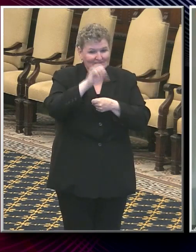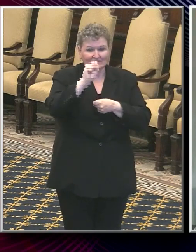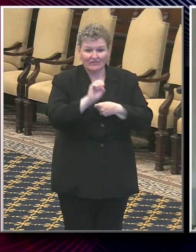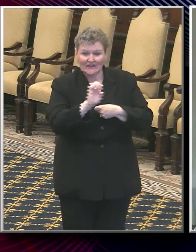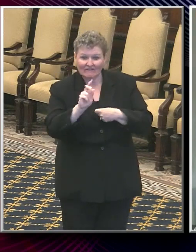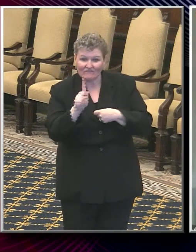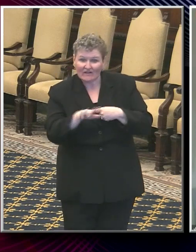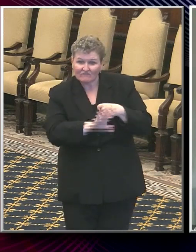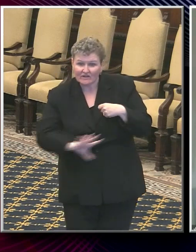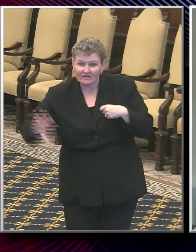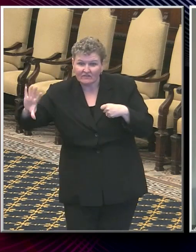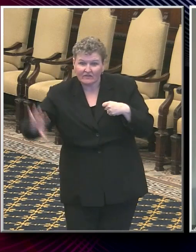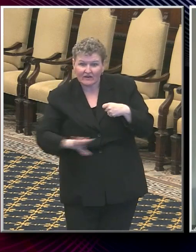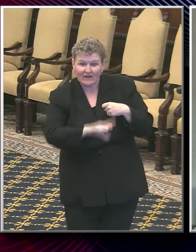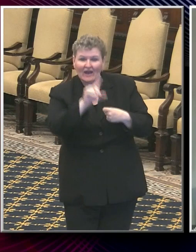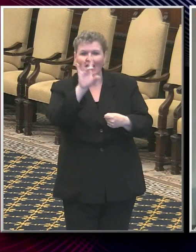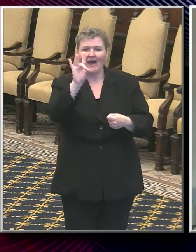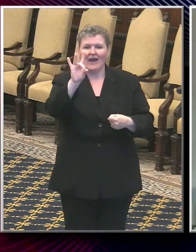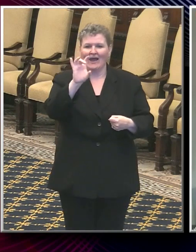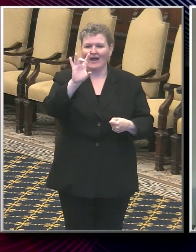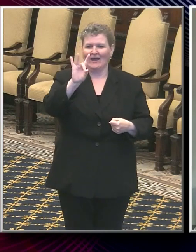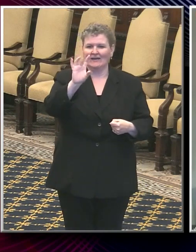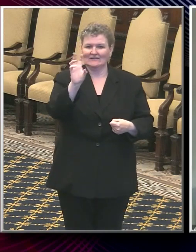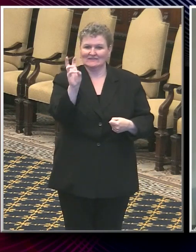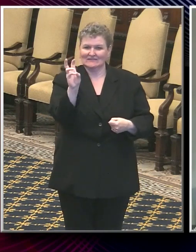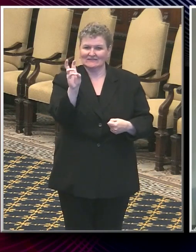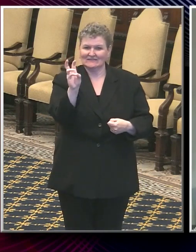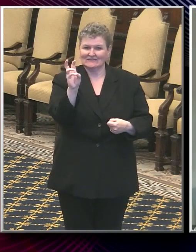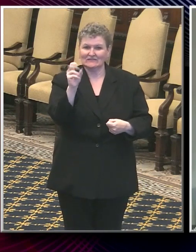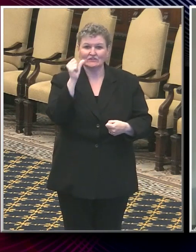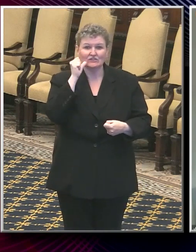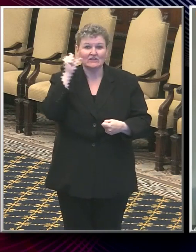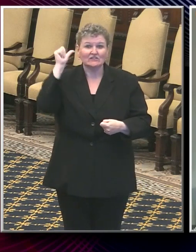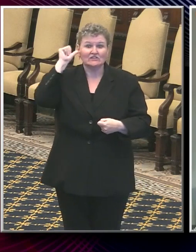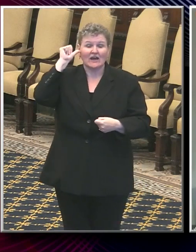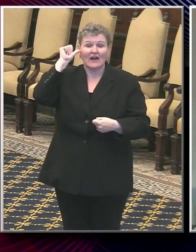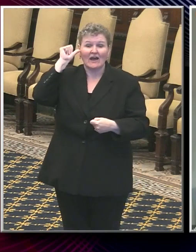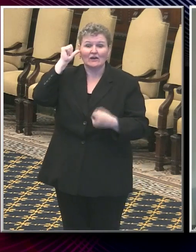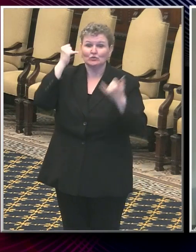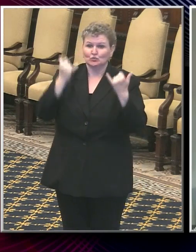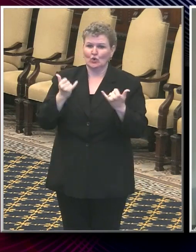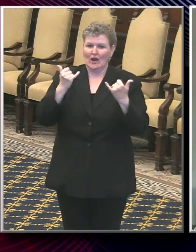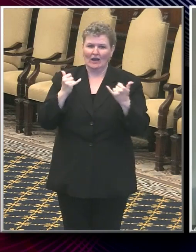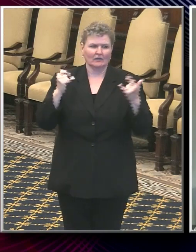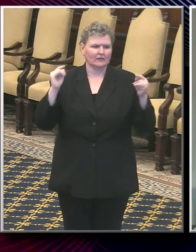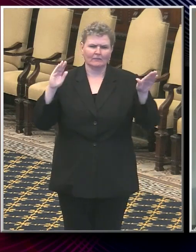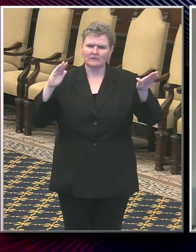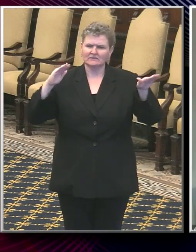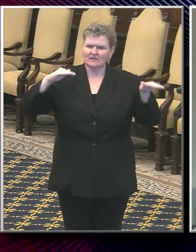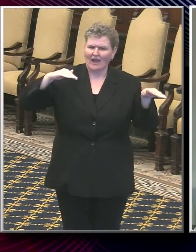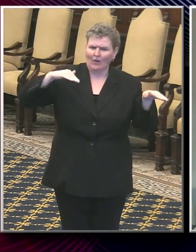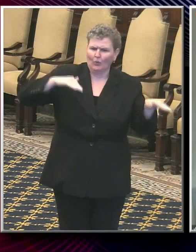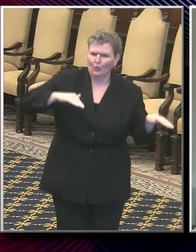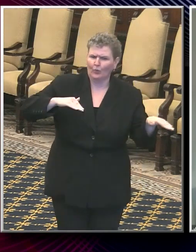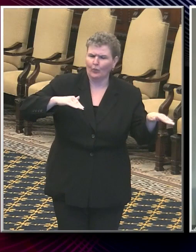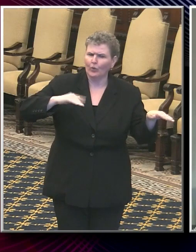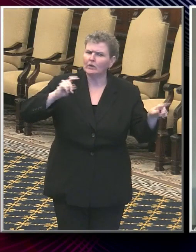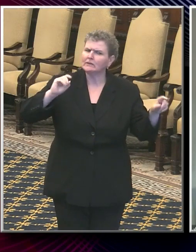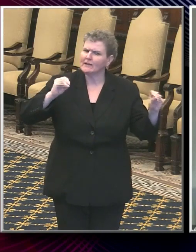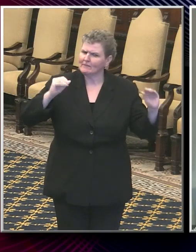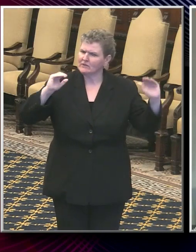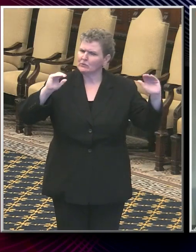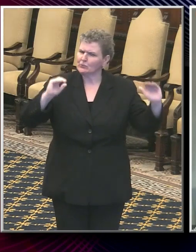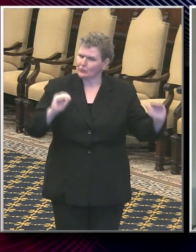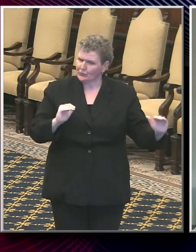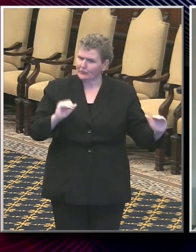it's 886. Those numbers are slightly down from where we were yesterday. On deaths, we have confirmed 5 new deaths since this